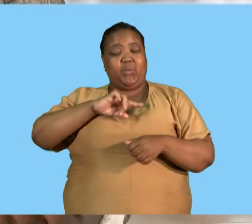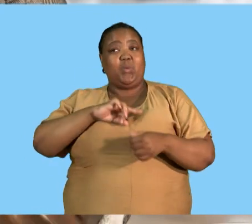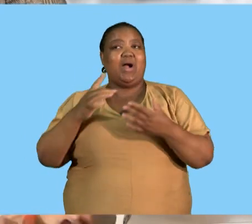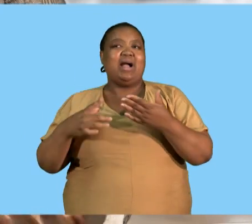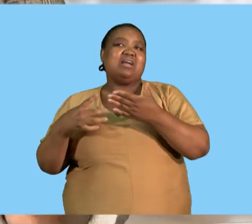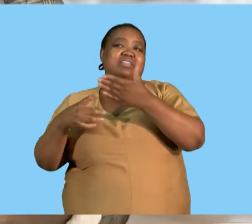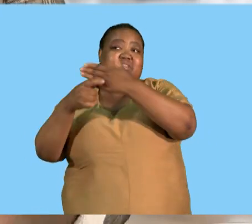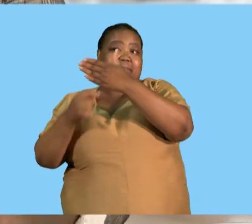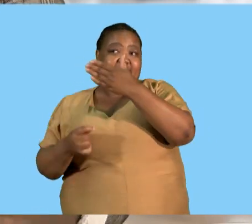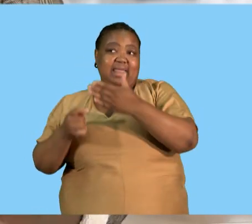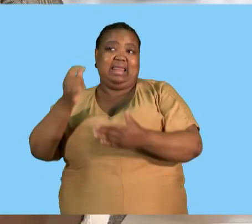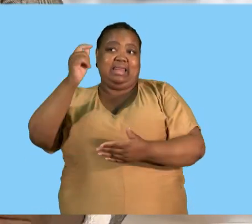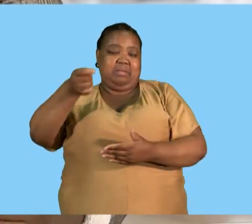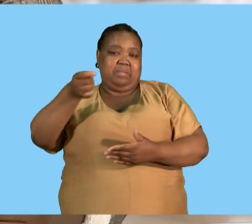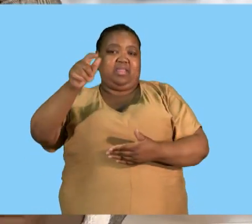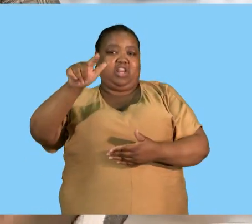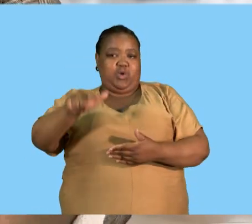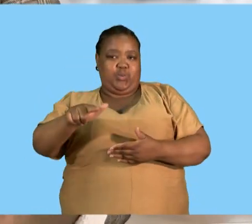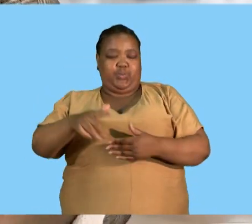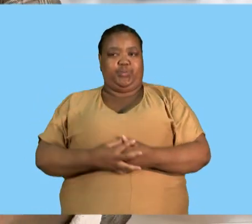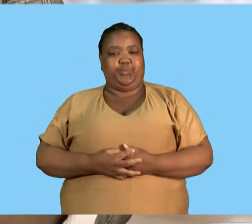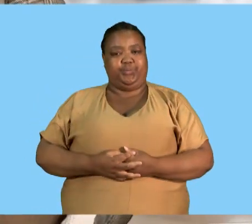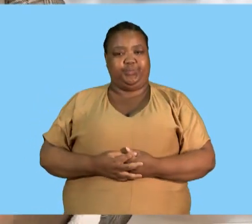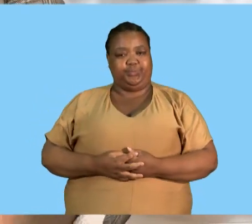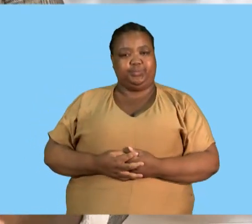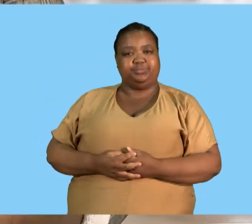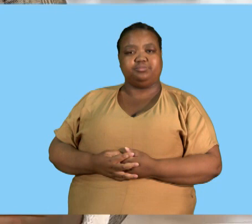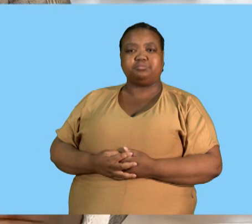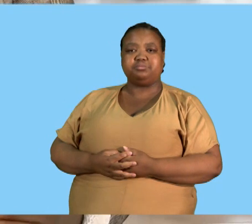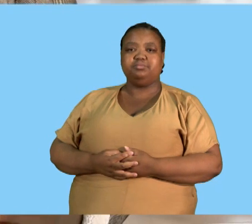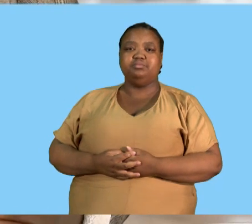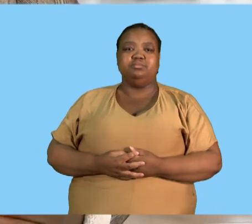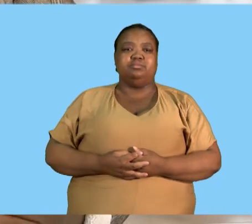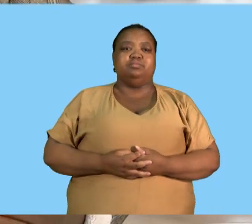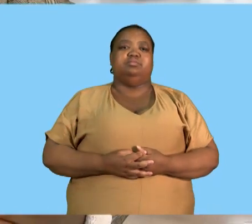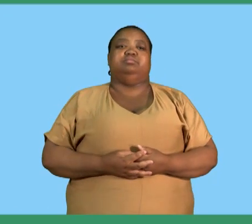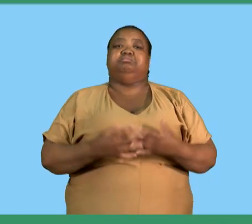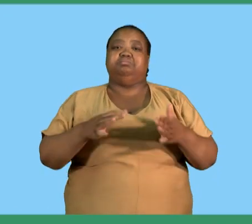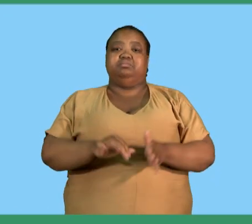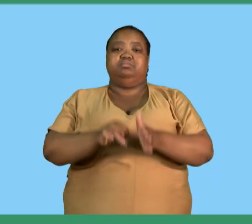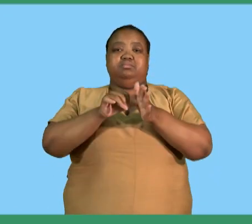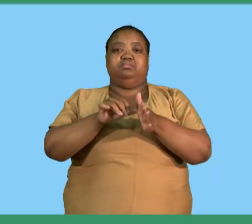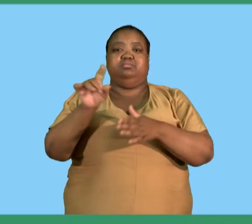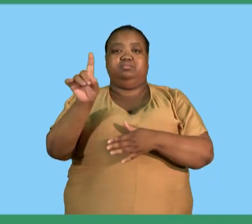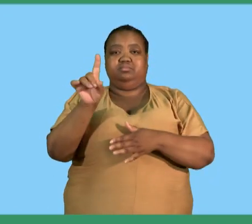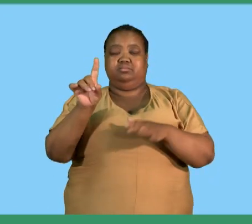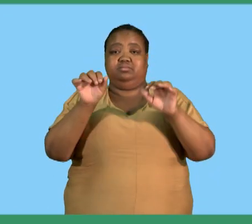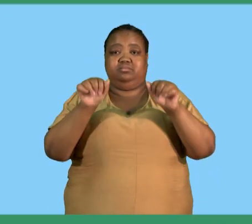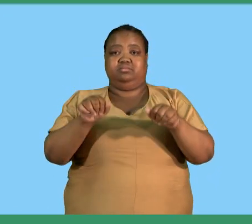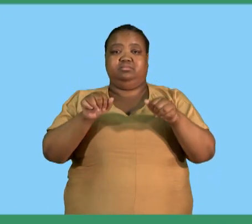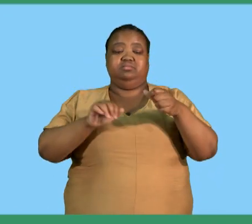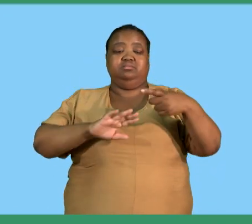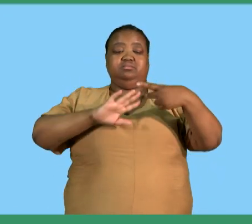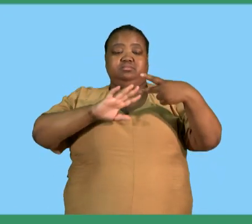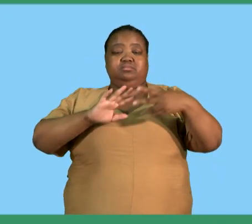avoid tax, or to evade tax, rather, not avoiding, but evading. Please take note, you should be able to